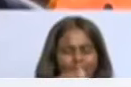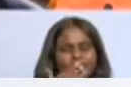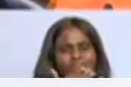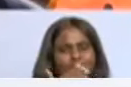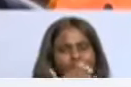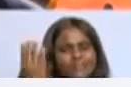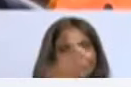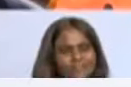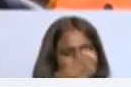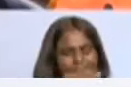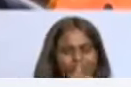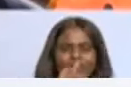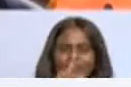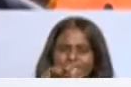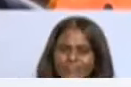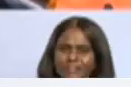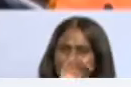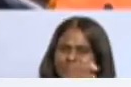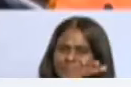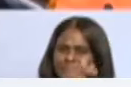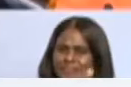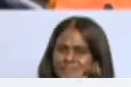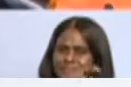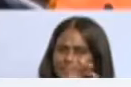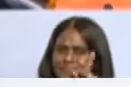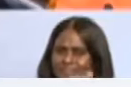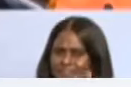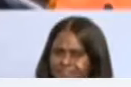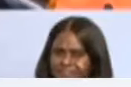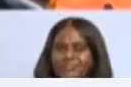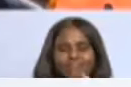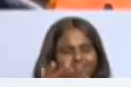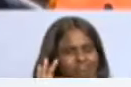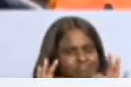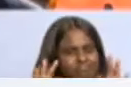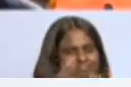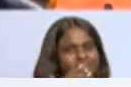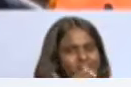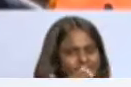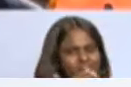at Chanida. Excellent. Excellent.